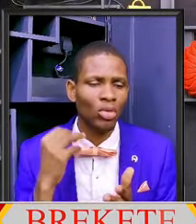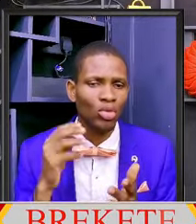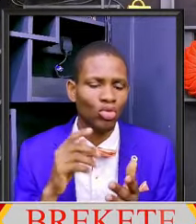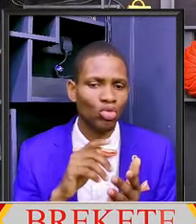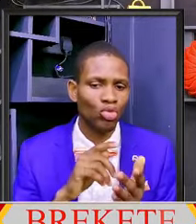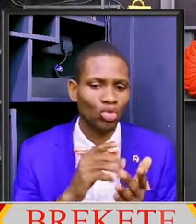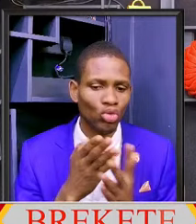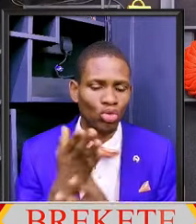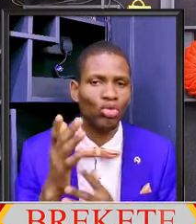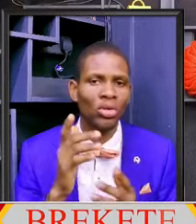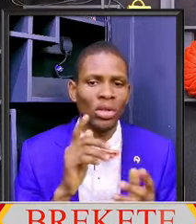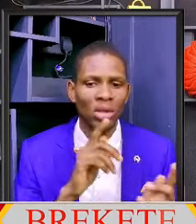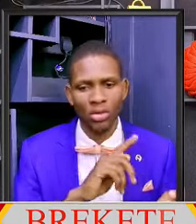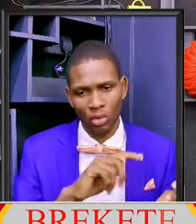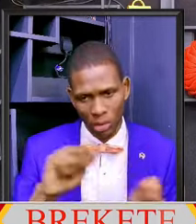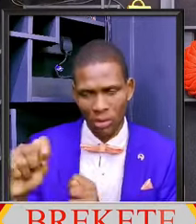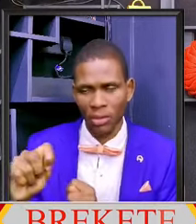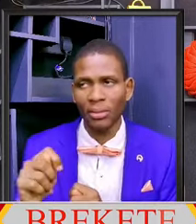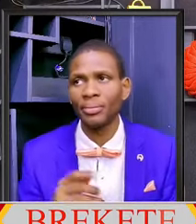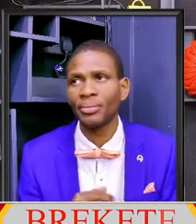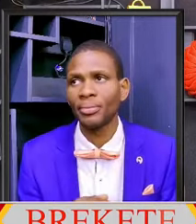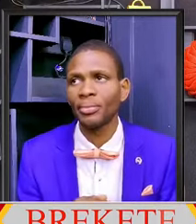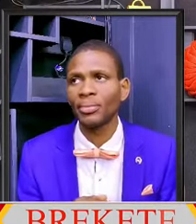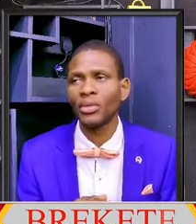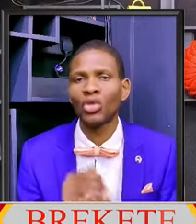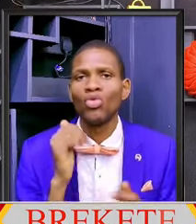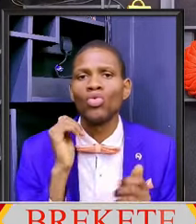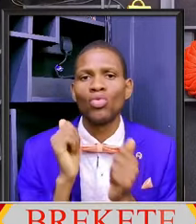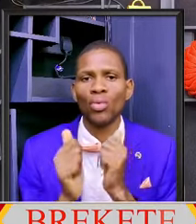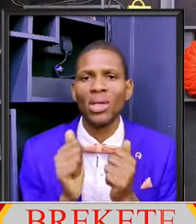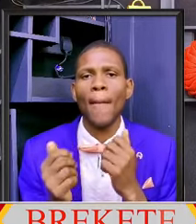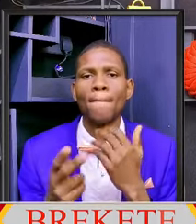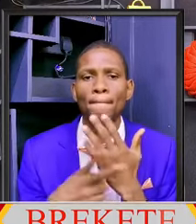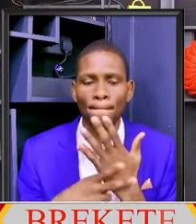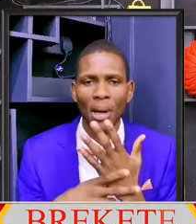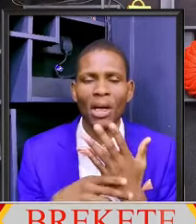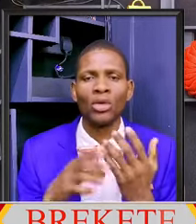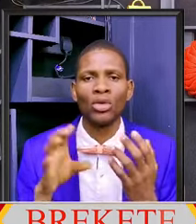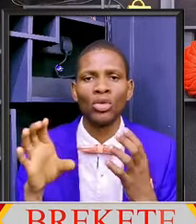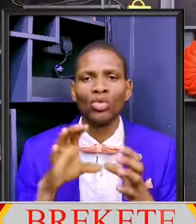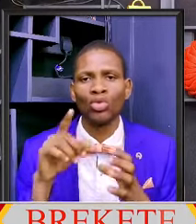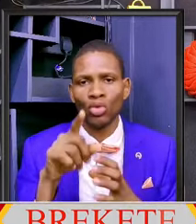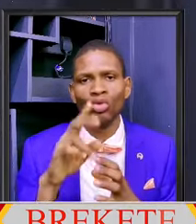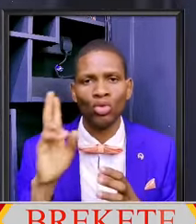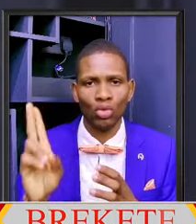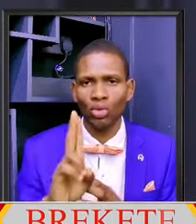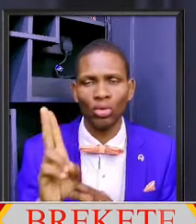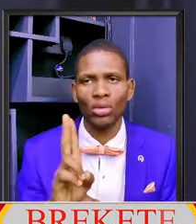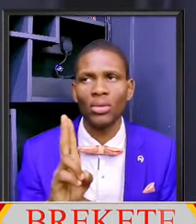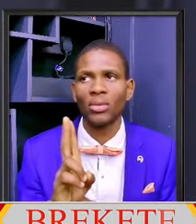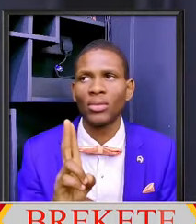transfer. Through transfer. Yes, sir. Which bank do you operate with?